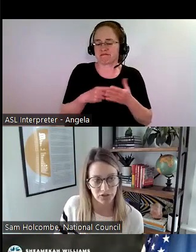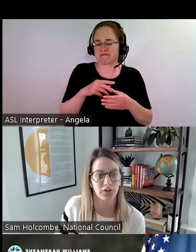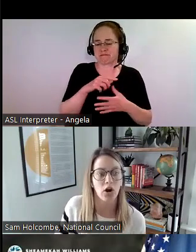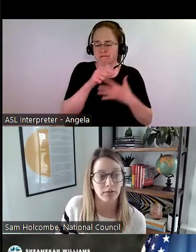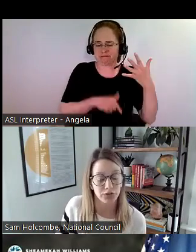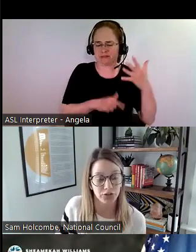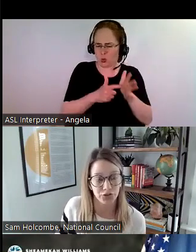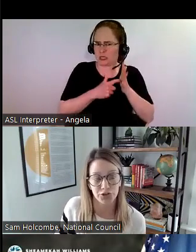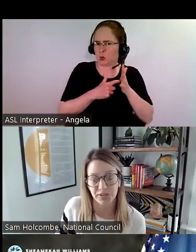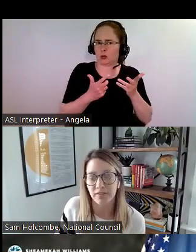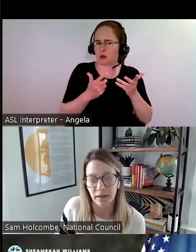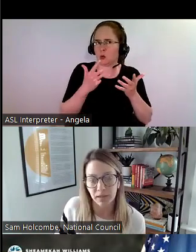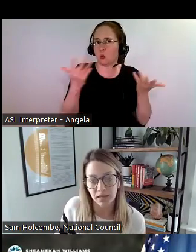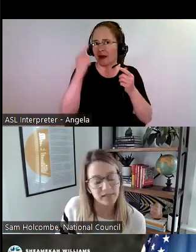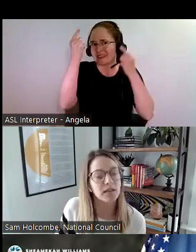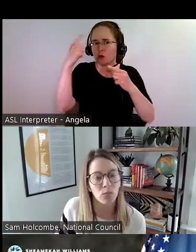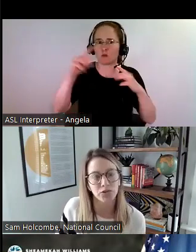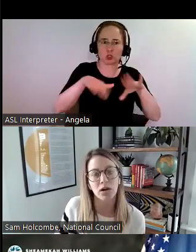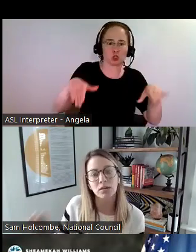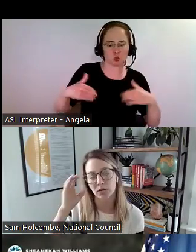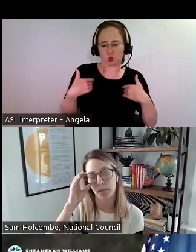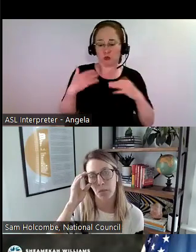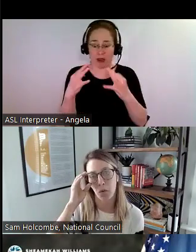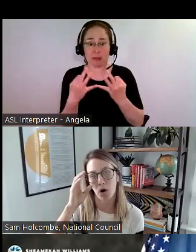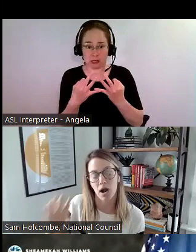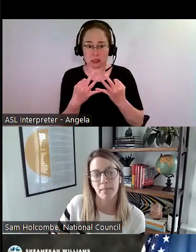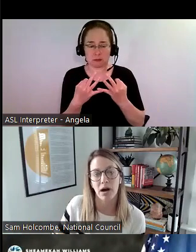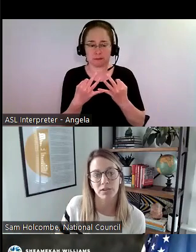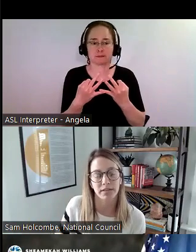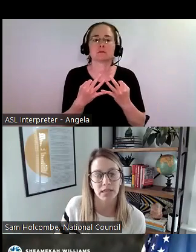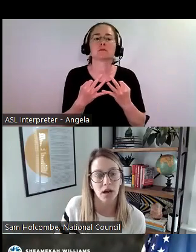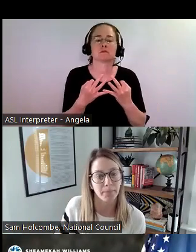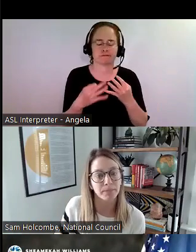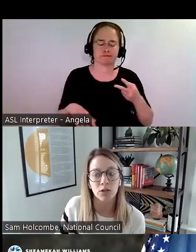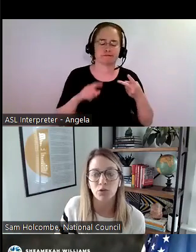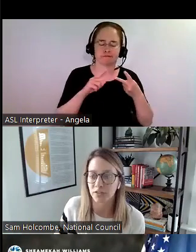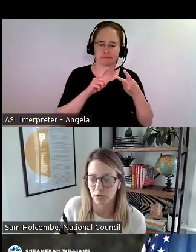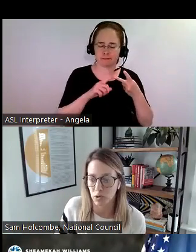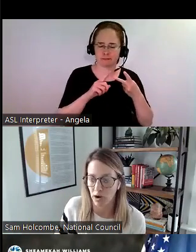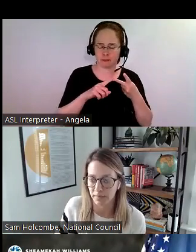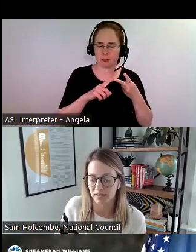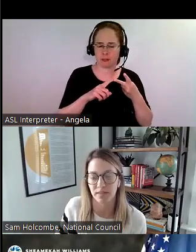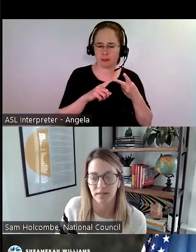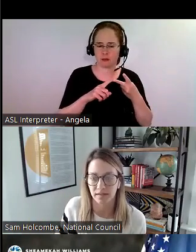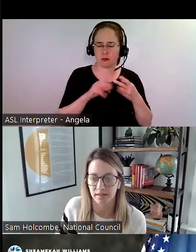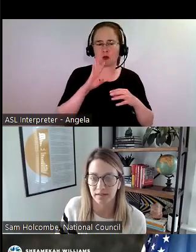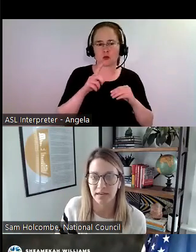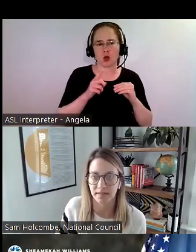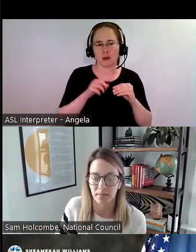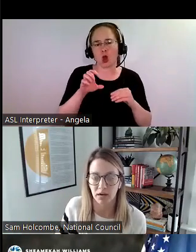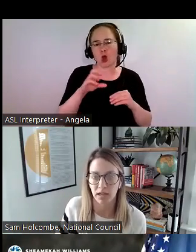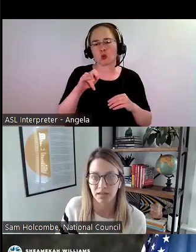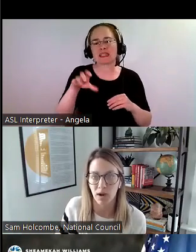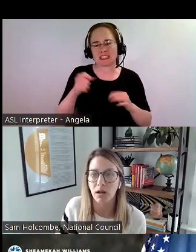the considerations are for children, youth, and families. And then we'll talk a little bit more about the crisis requirements within